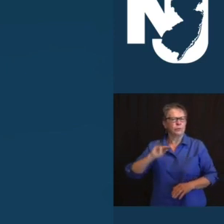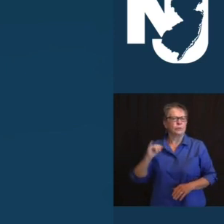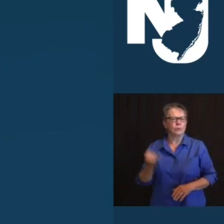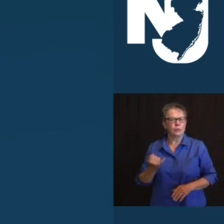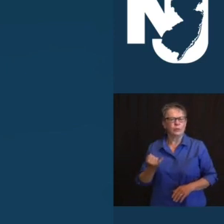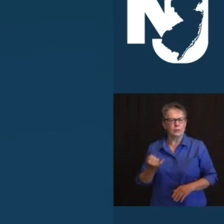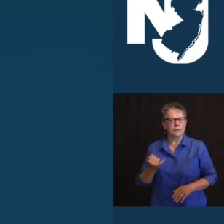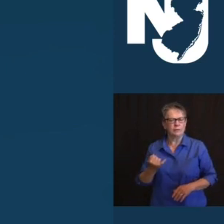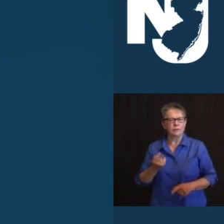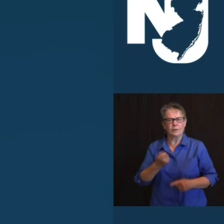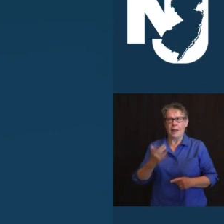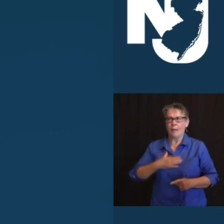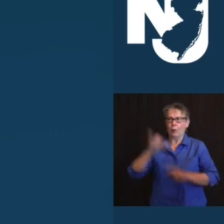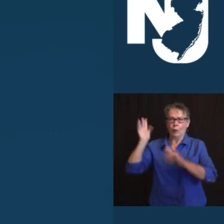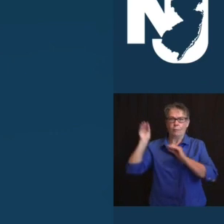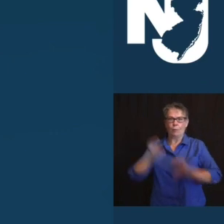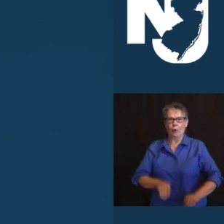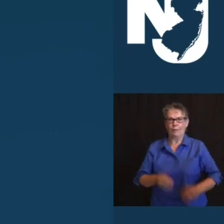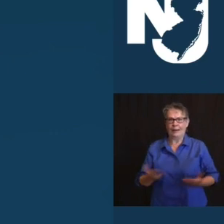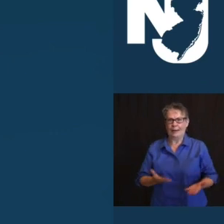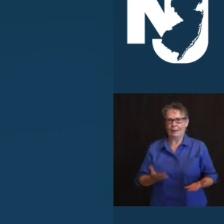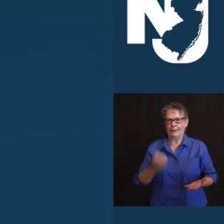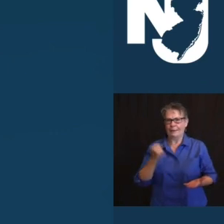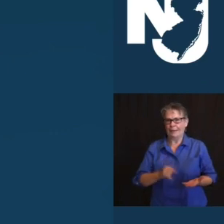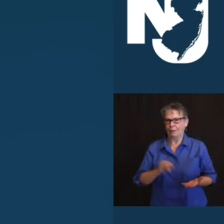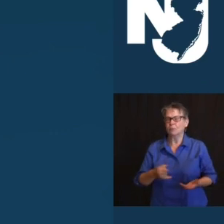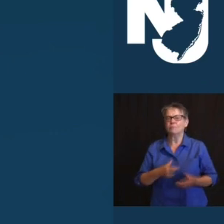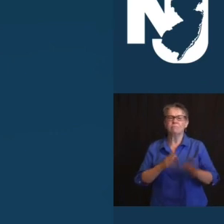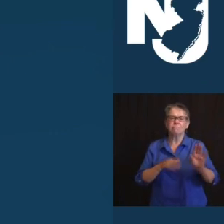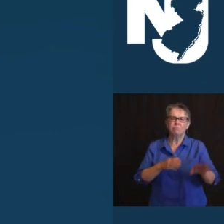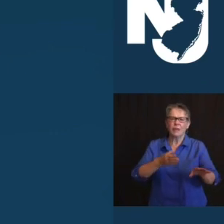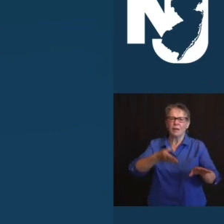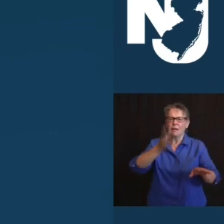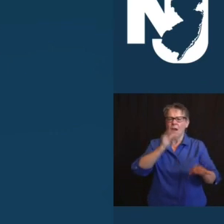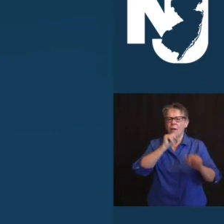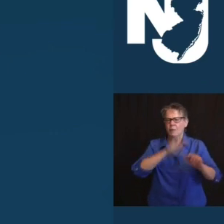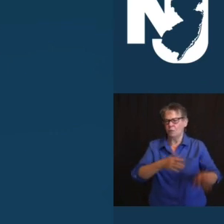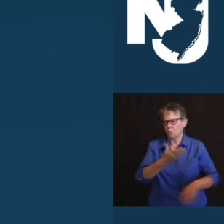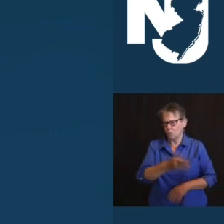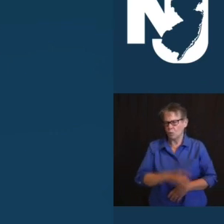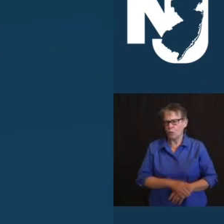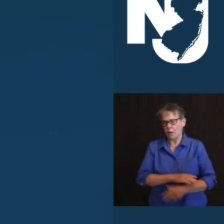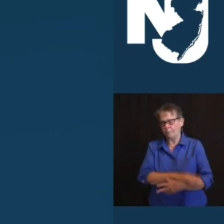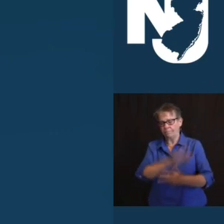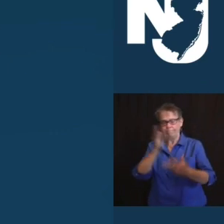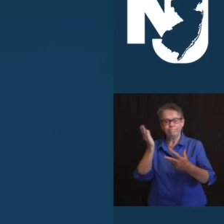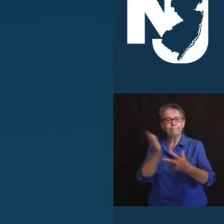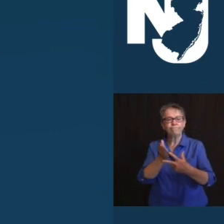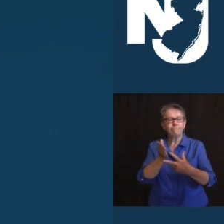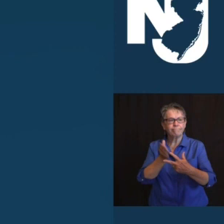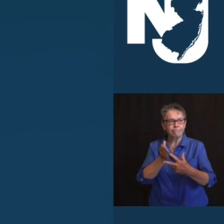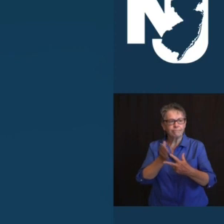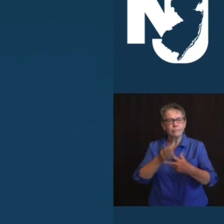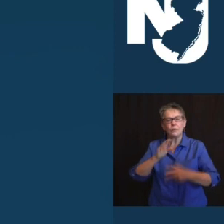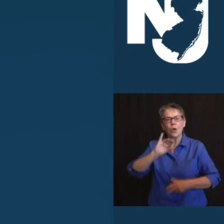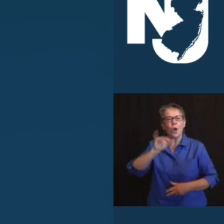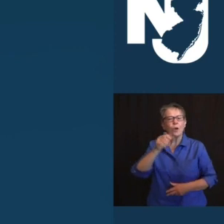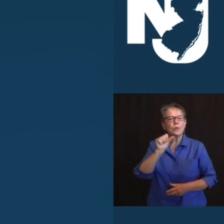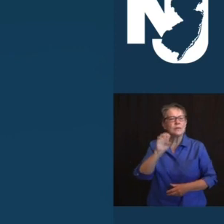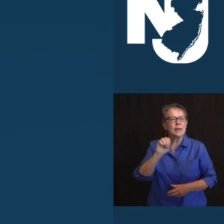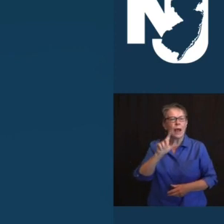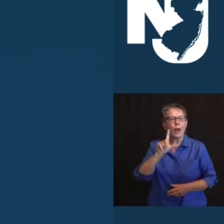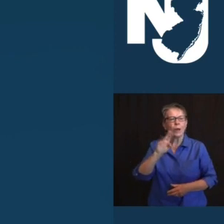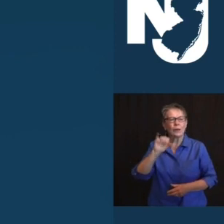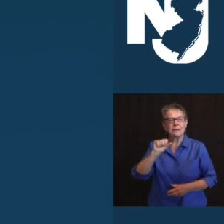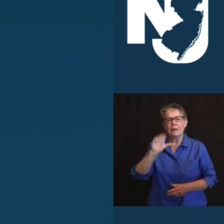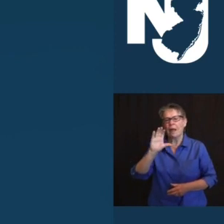May God bless and watch over you. Next up, we remember Jose Luis Calixto of Bridgeton